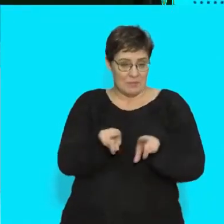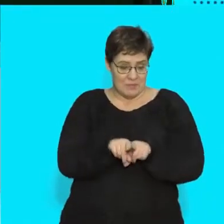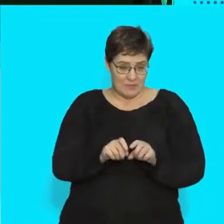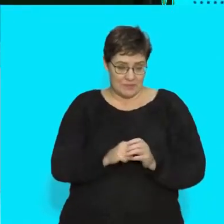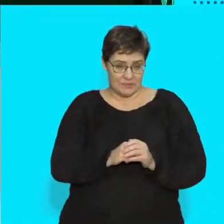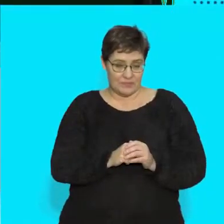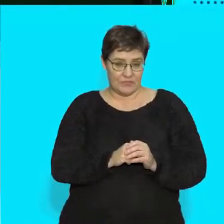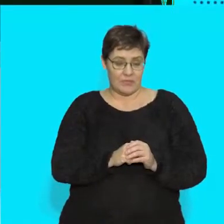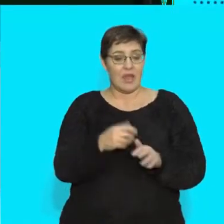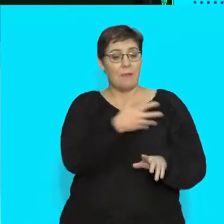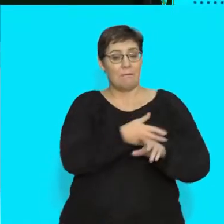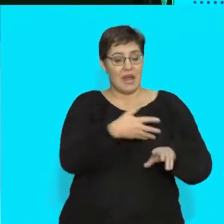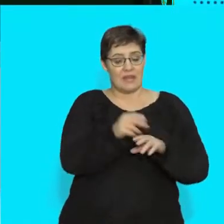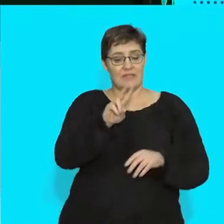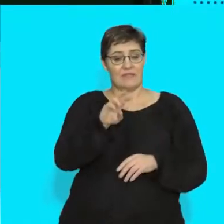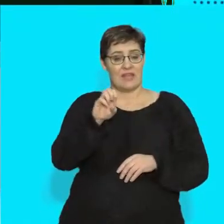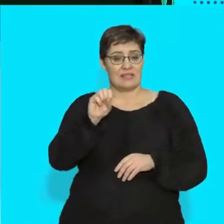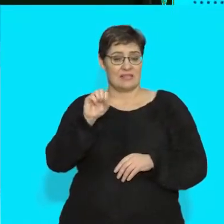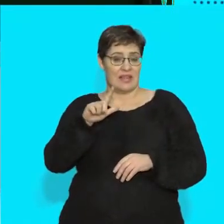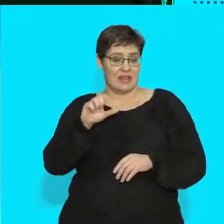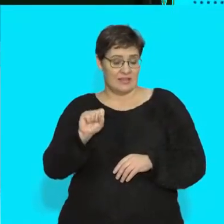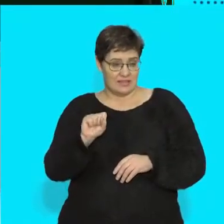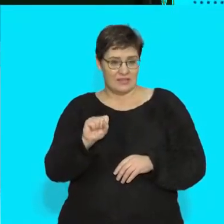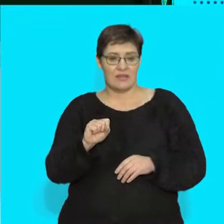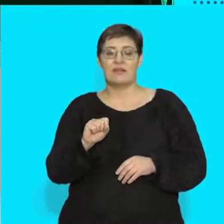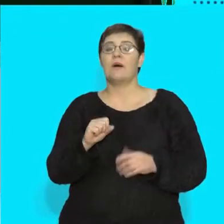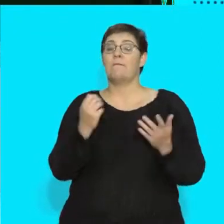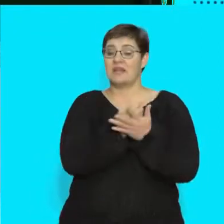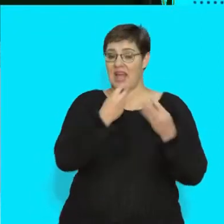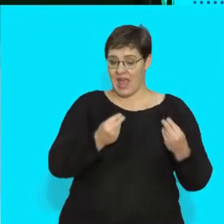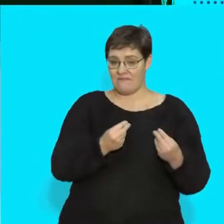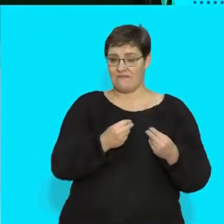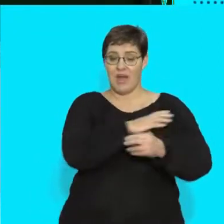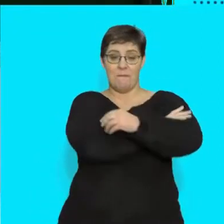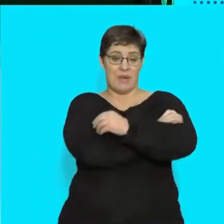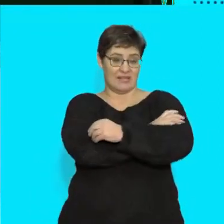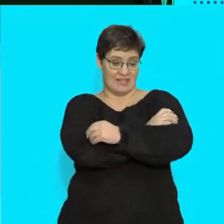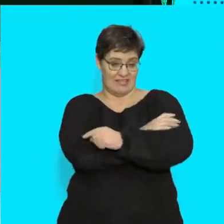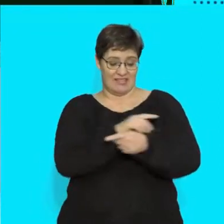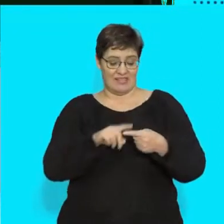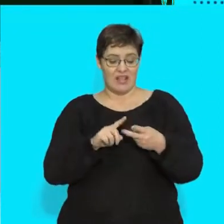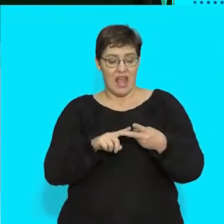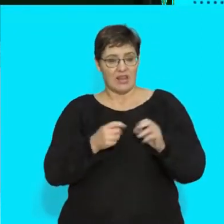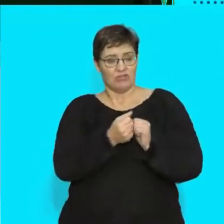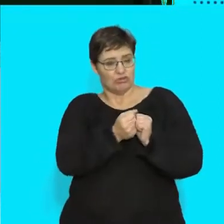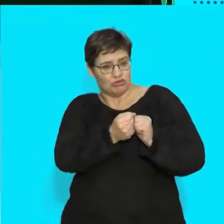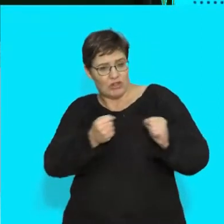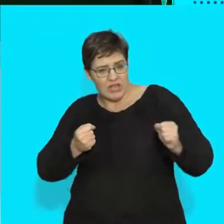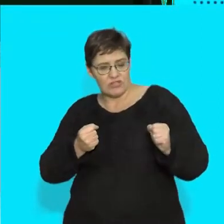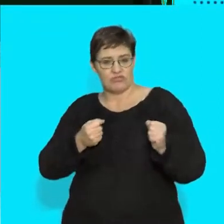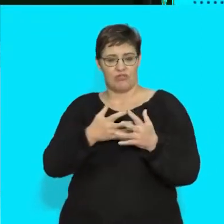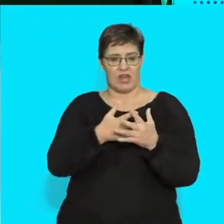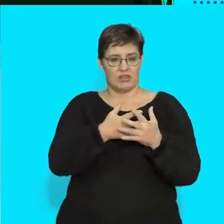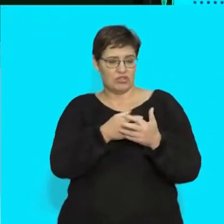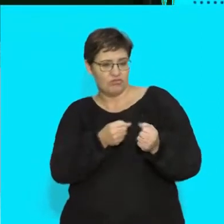blood vessels, all right, should also have a muscle, and blood vessels stretch and relax. That